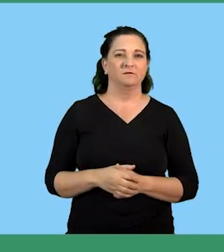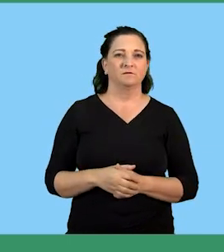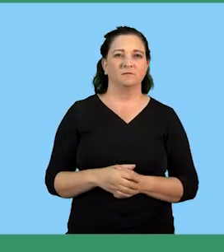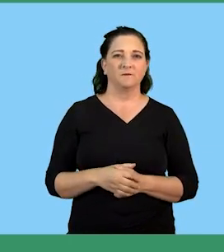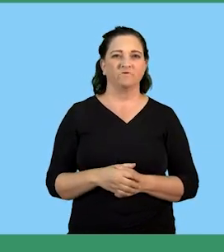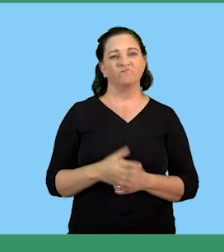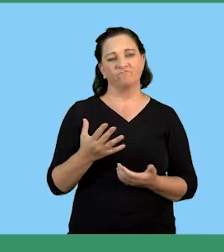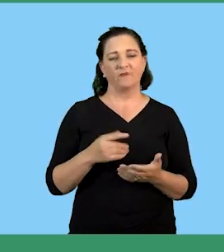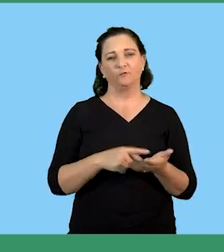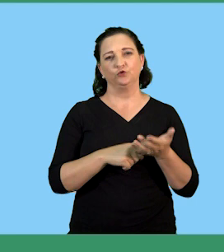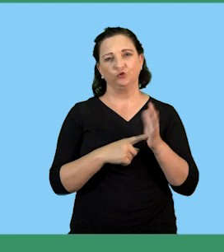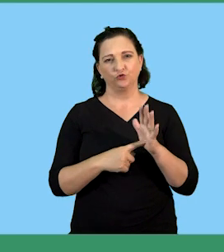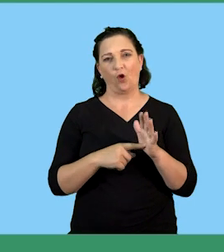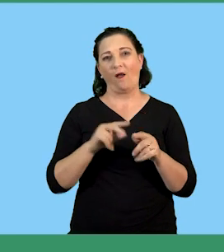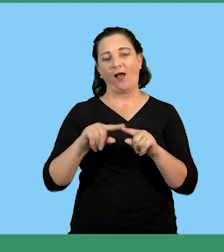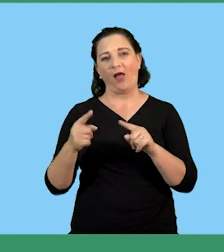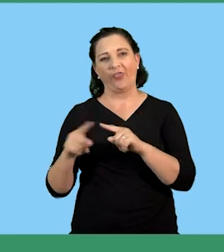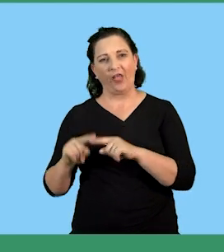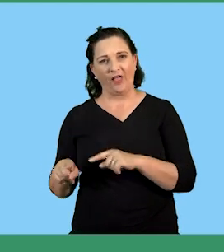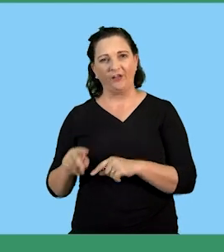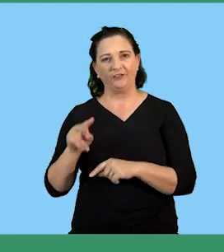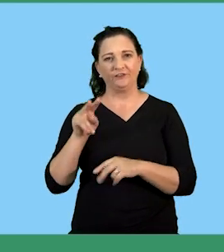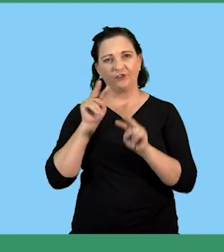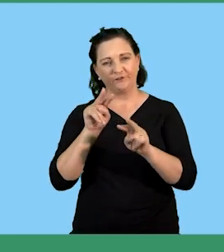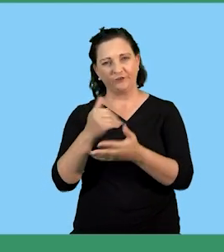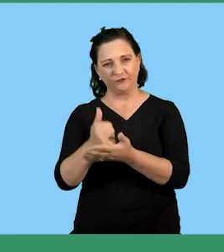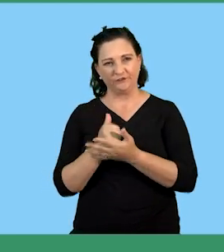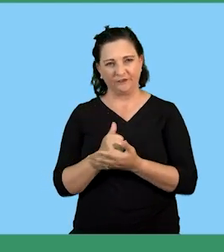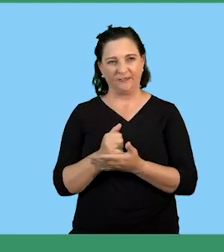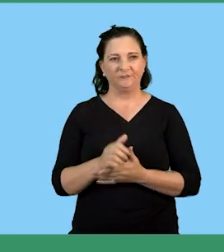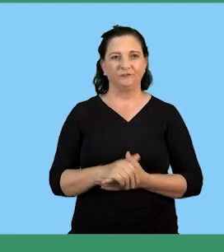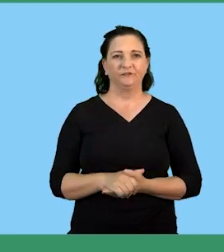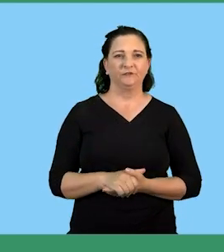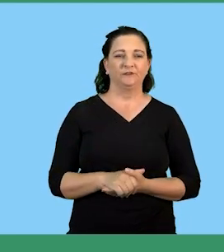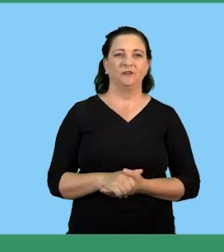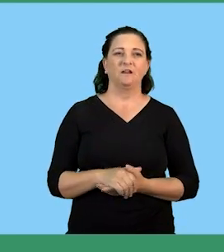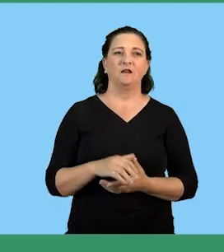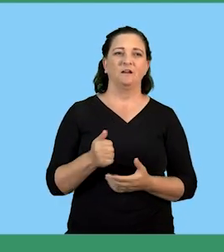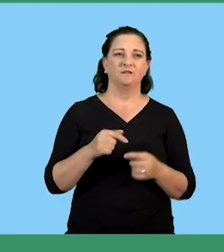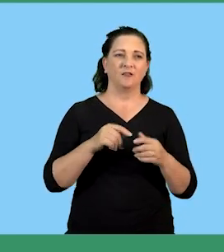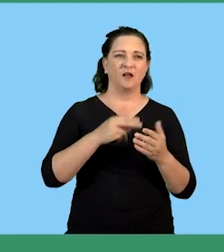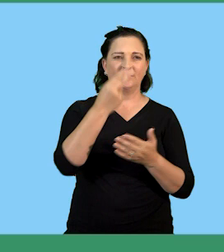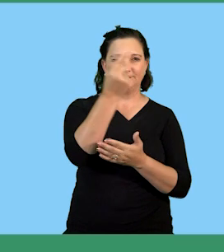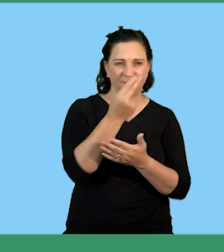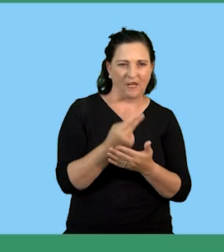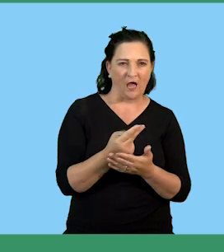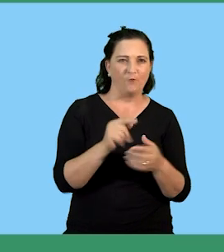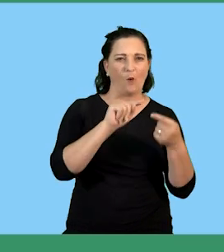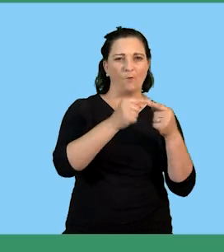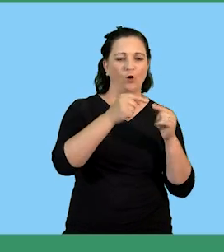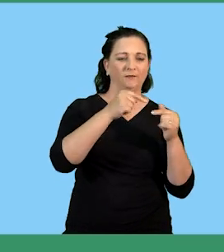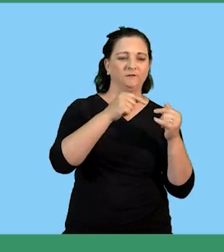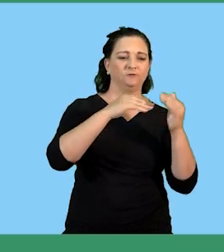show all the other visual aids so that you can think. A diagram that consists of points